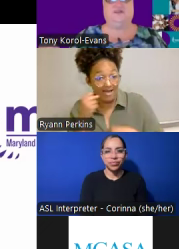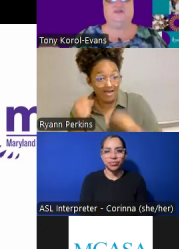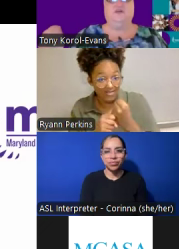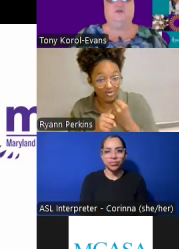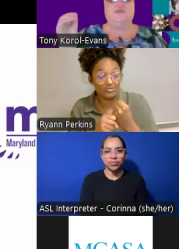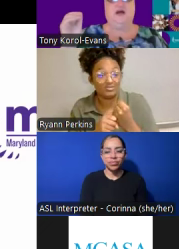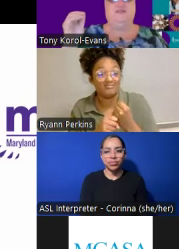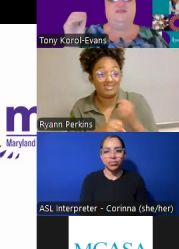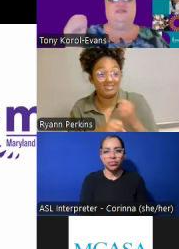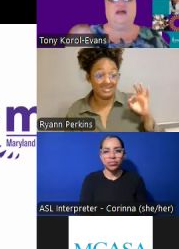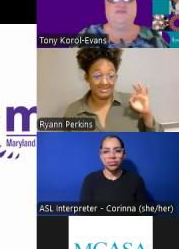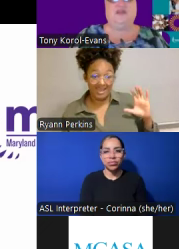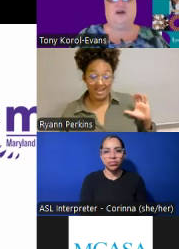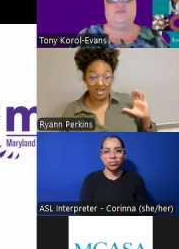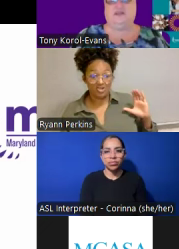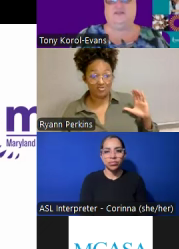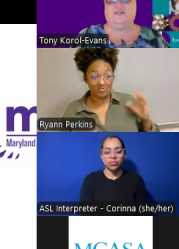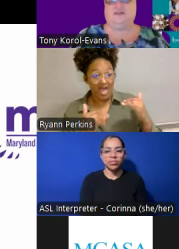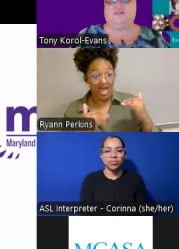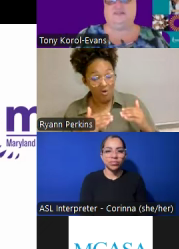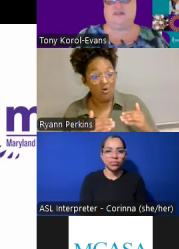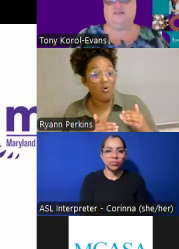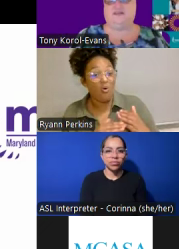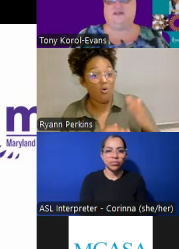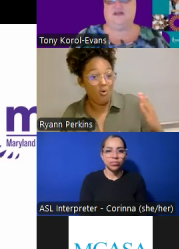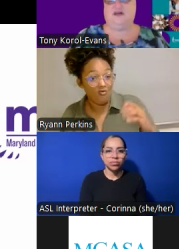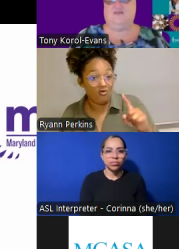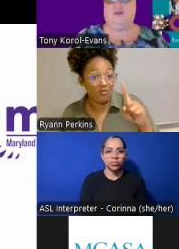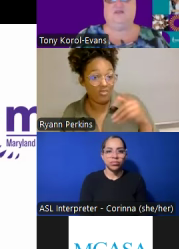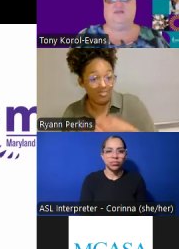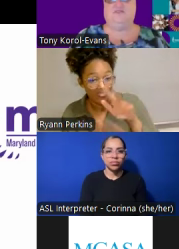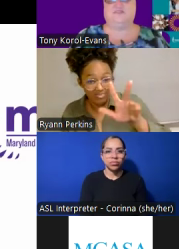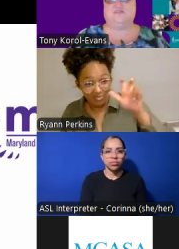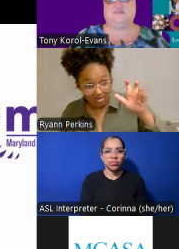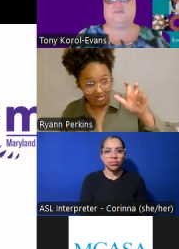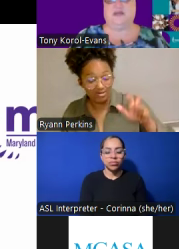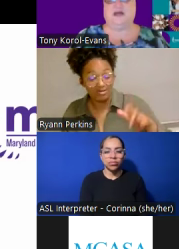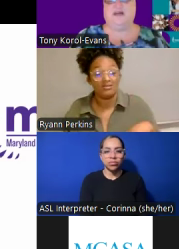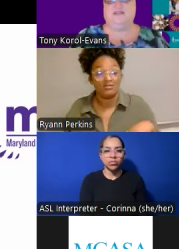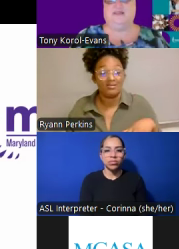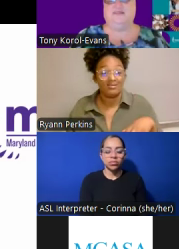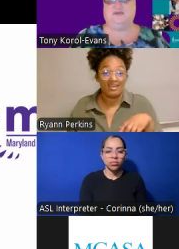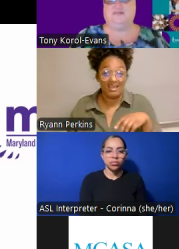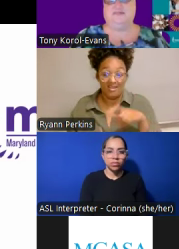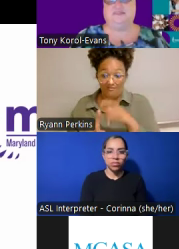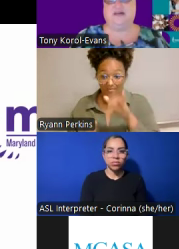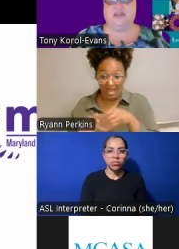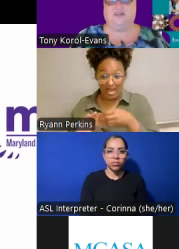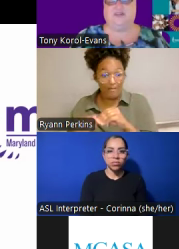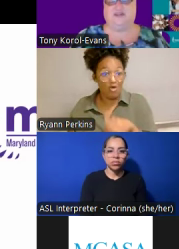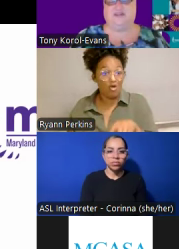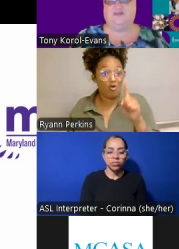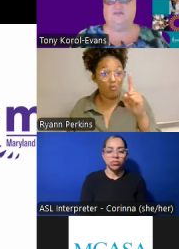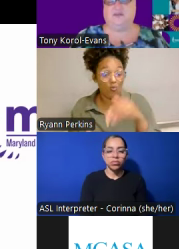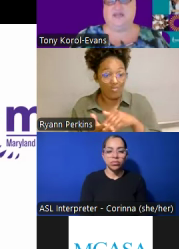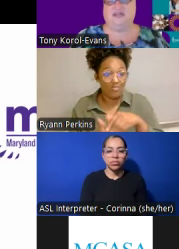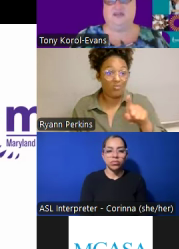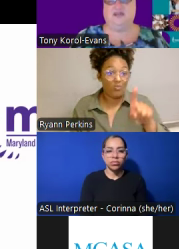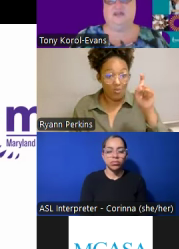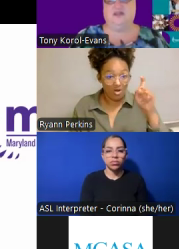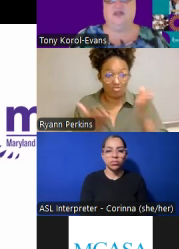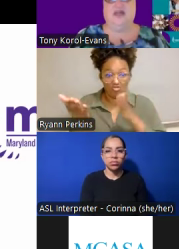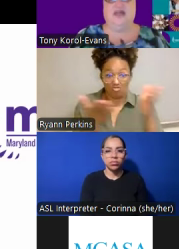1,300, with 1,100 services, over 1,100 services beyond hotline as opposed to 700,